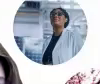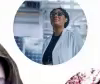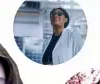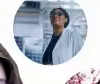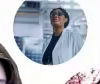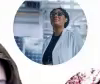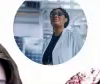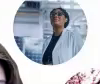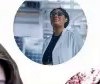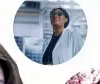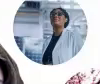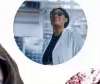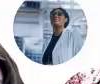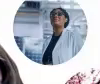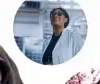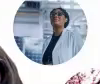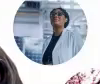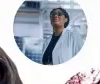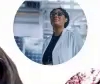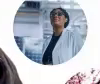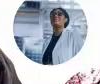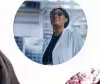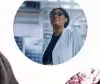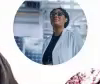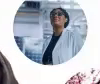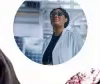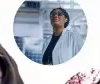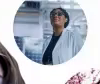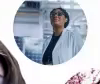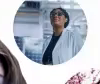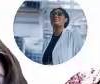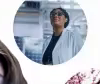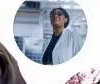to inform the S-STEM community. I'm going to turn it over now to Elena.